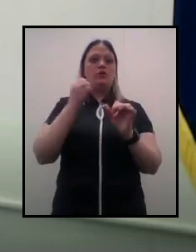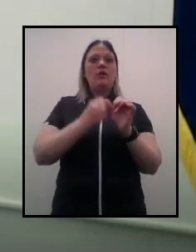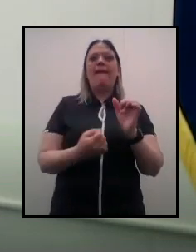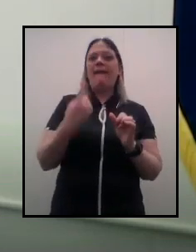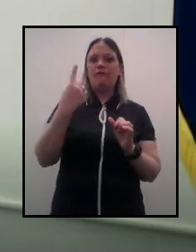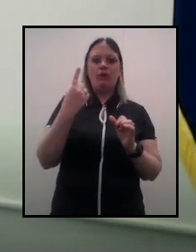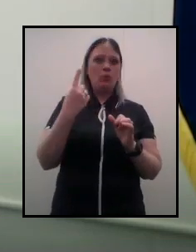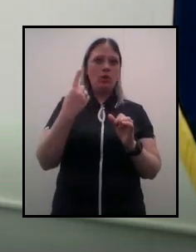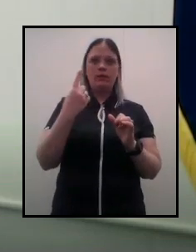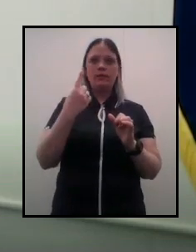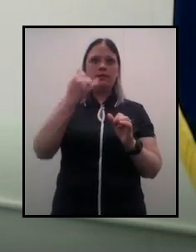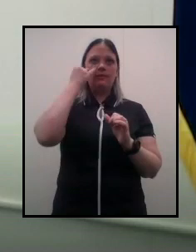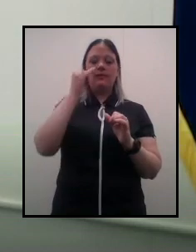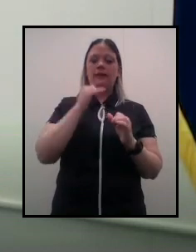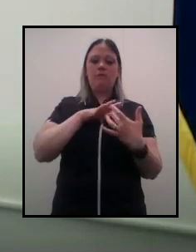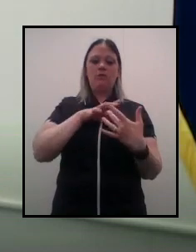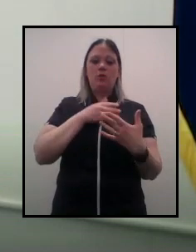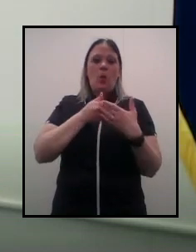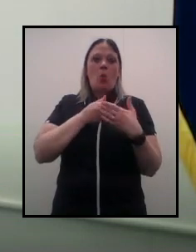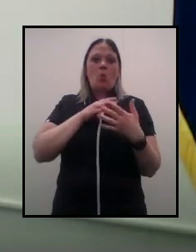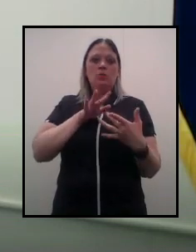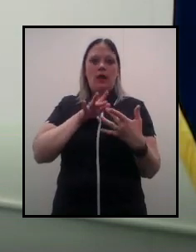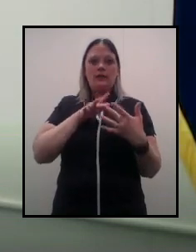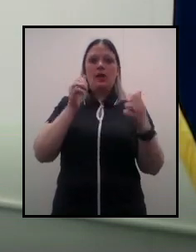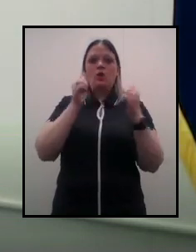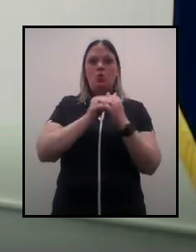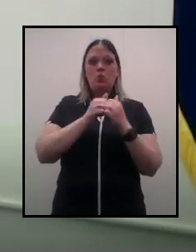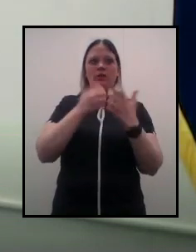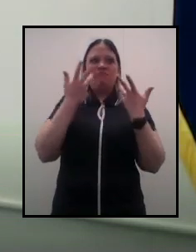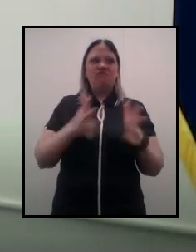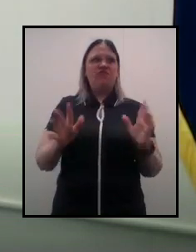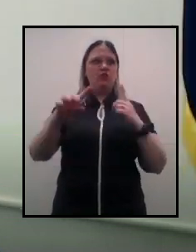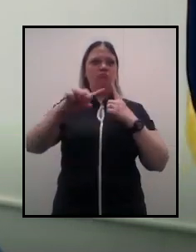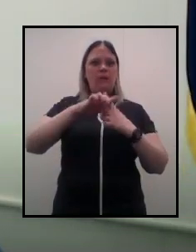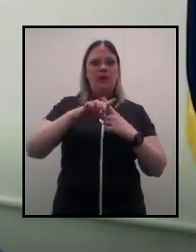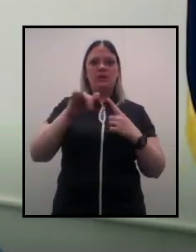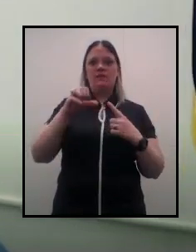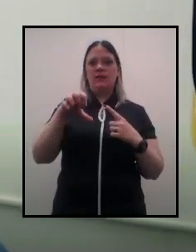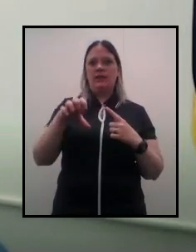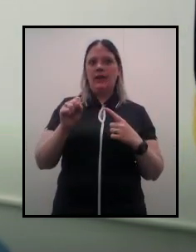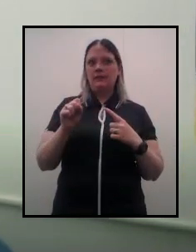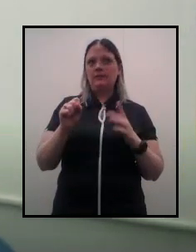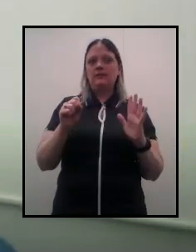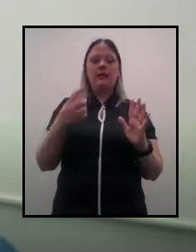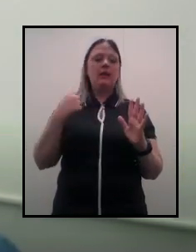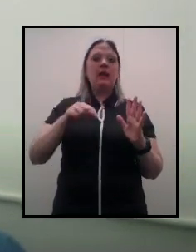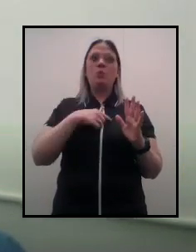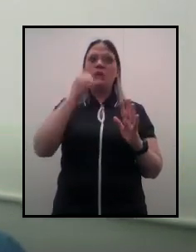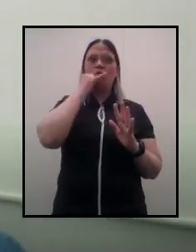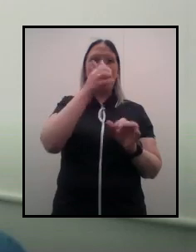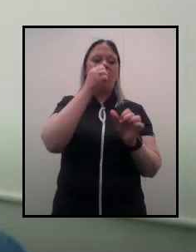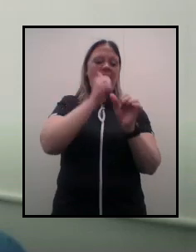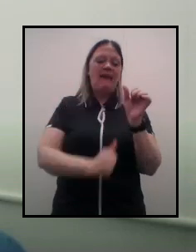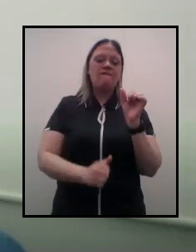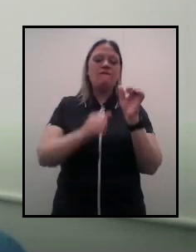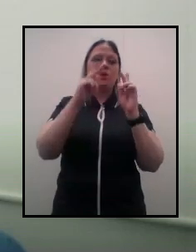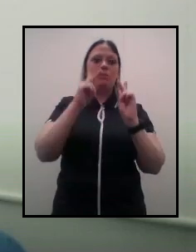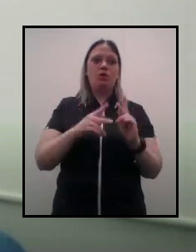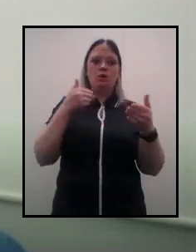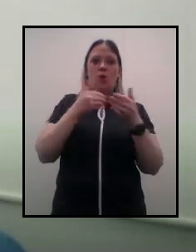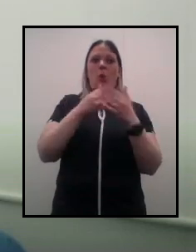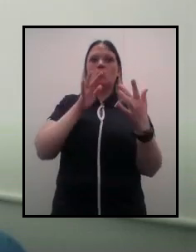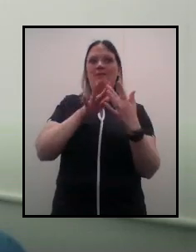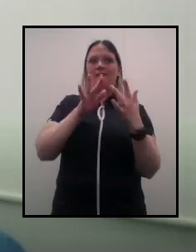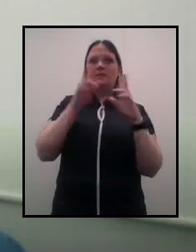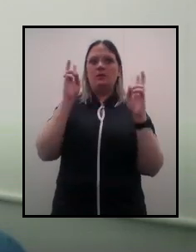everybody who is in close contact with a known COVID positive case, and we call every single close contact to advise them